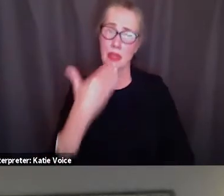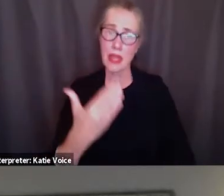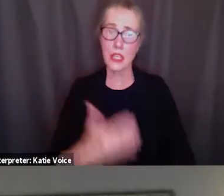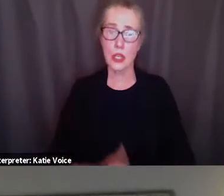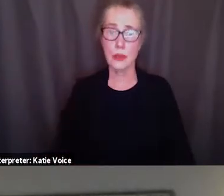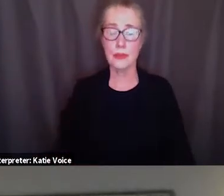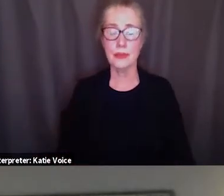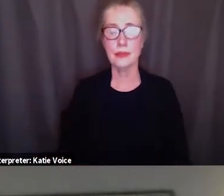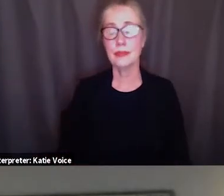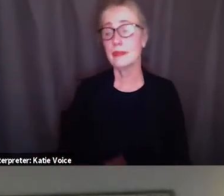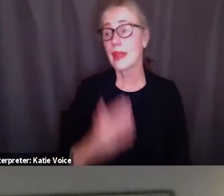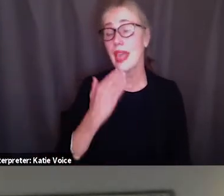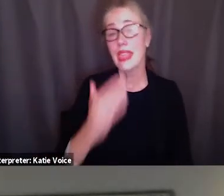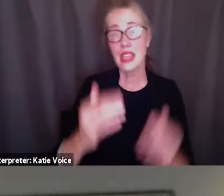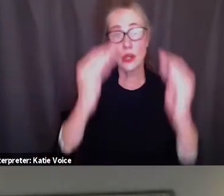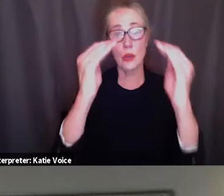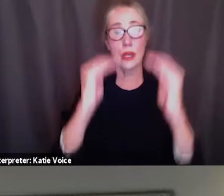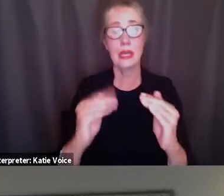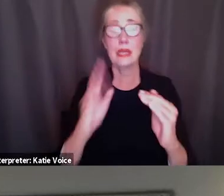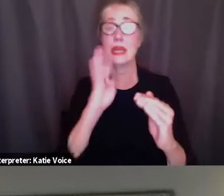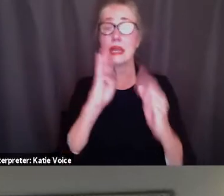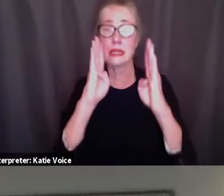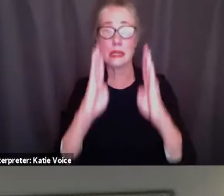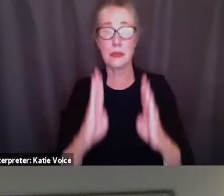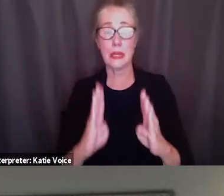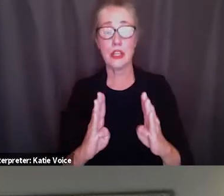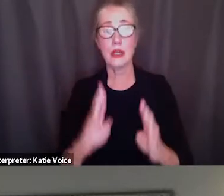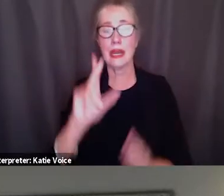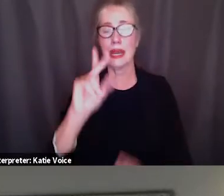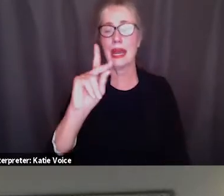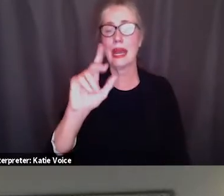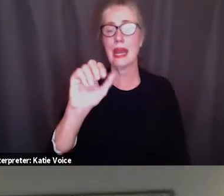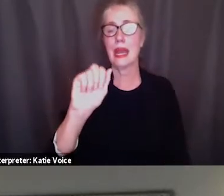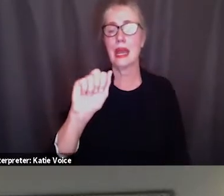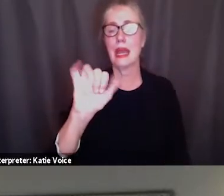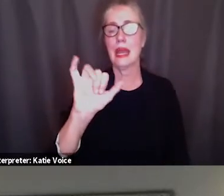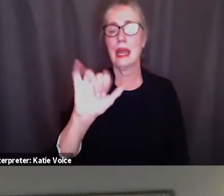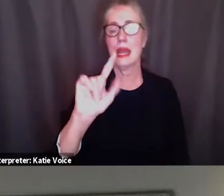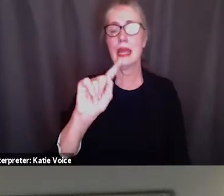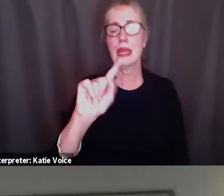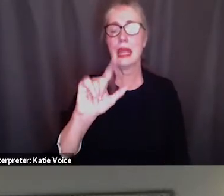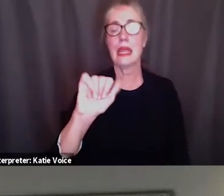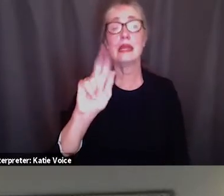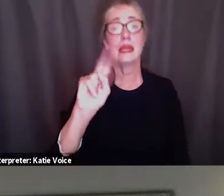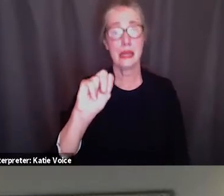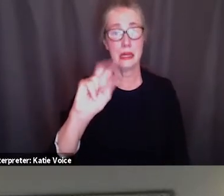Thank you. Our next speaker is Caitlin Thompson.